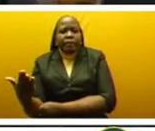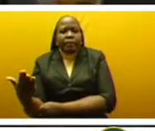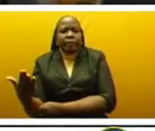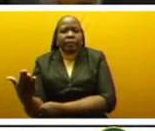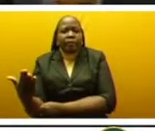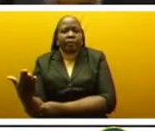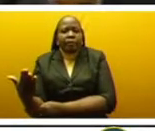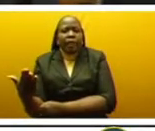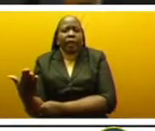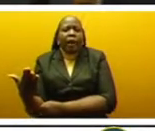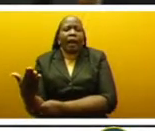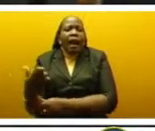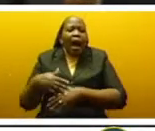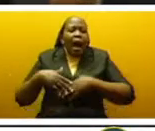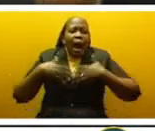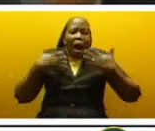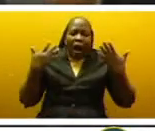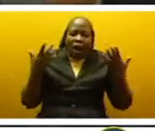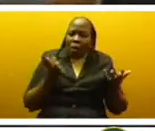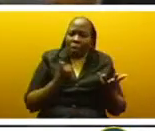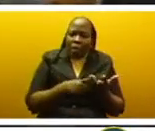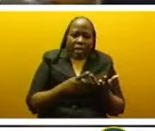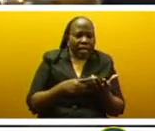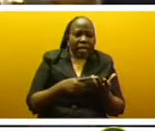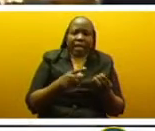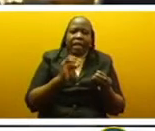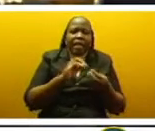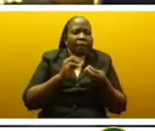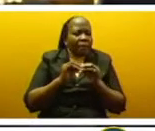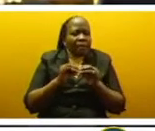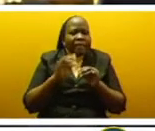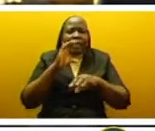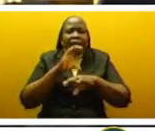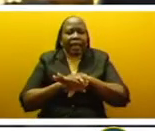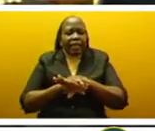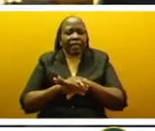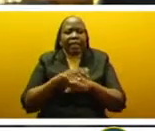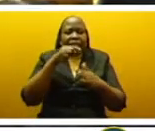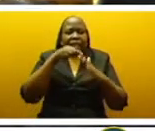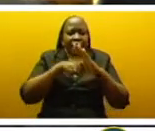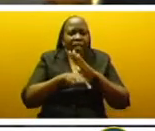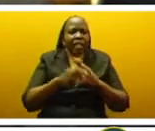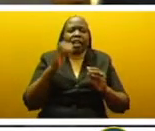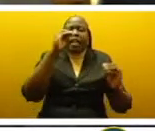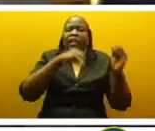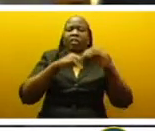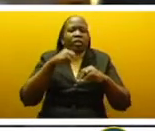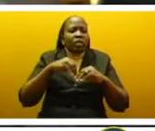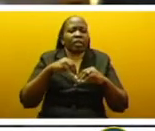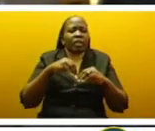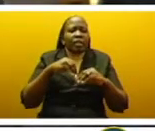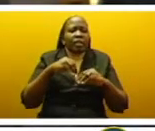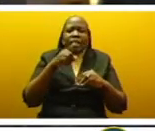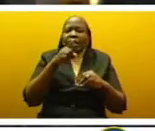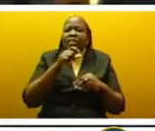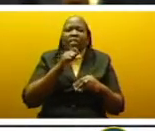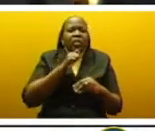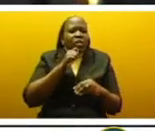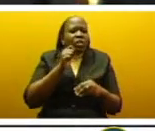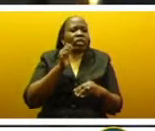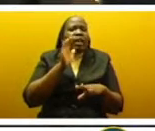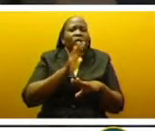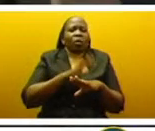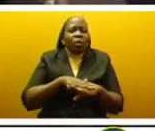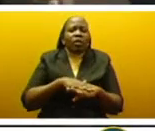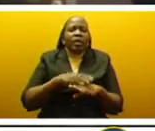however the numbers you end up getting in an election, that would not be the kind of election contemplated